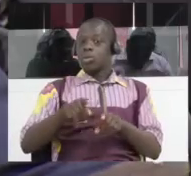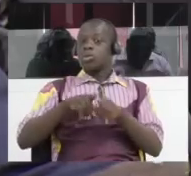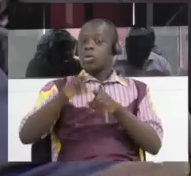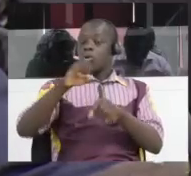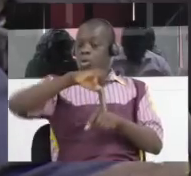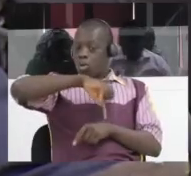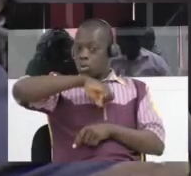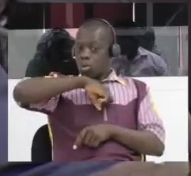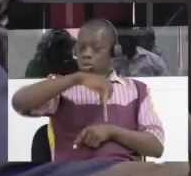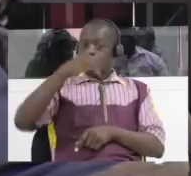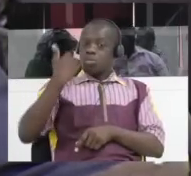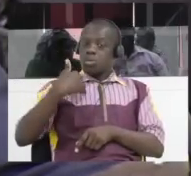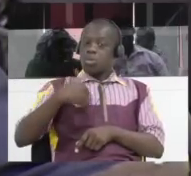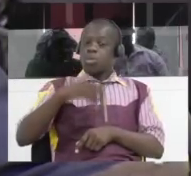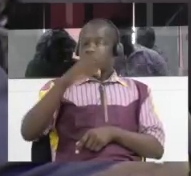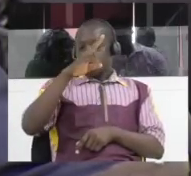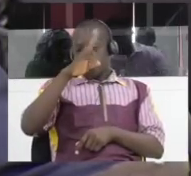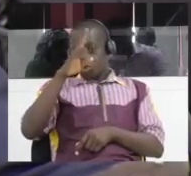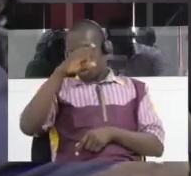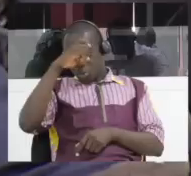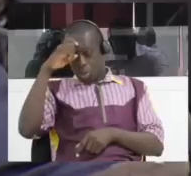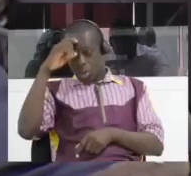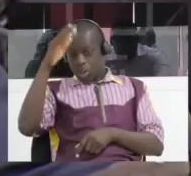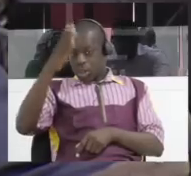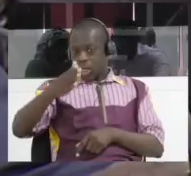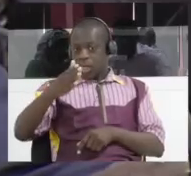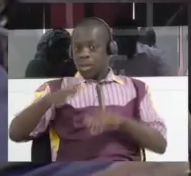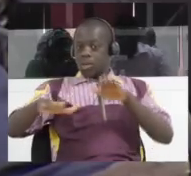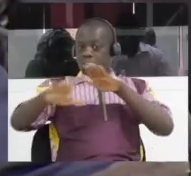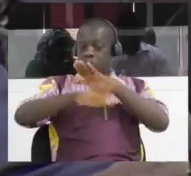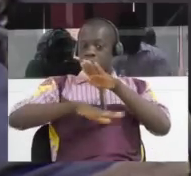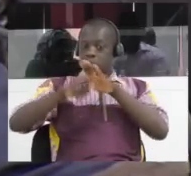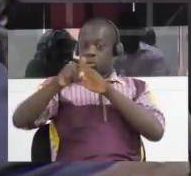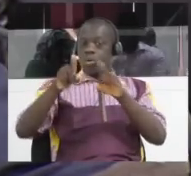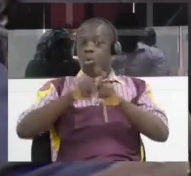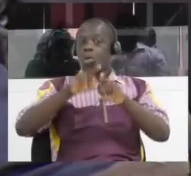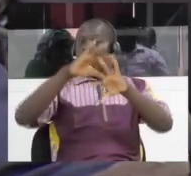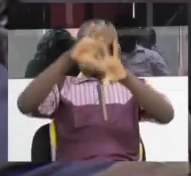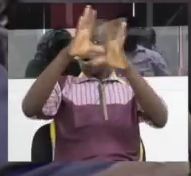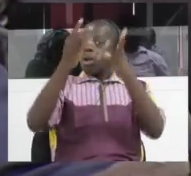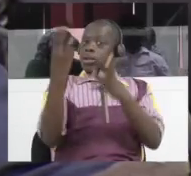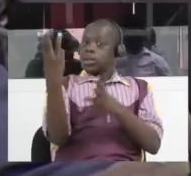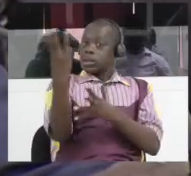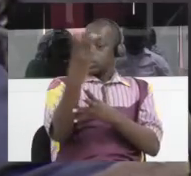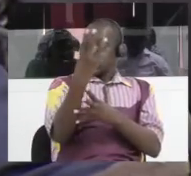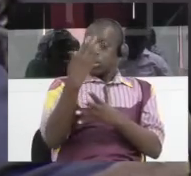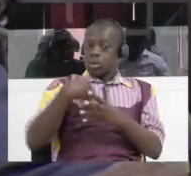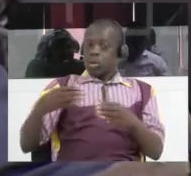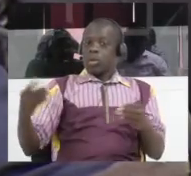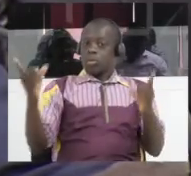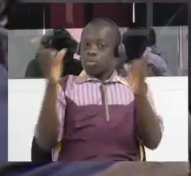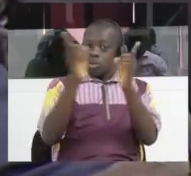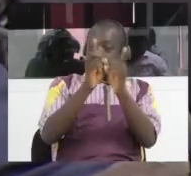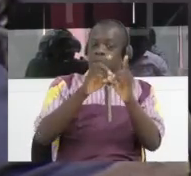your own company, people who worked directly and immediately below you. All three of them converged